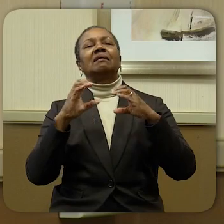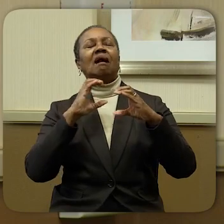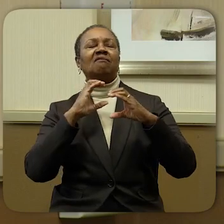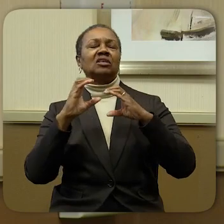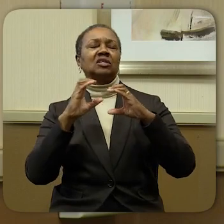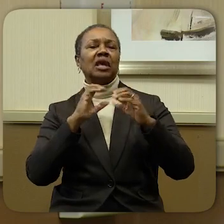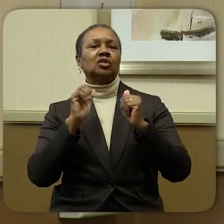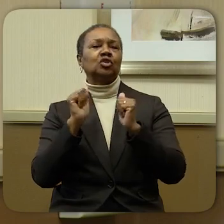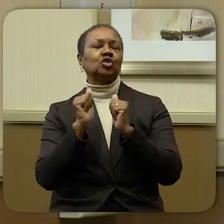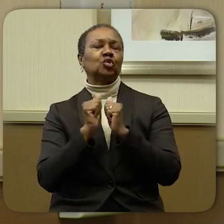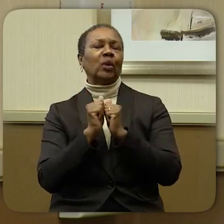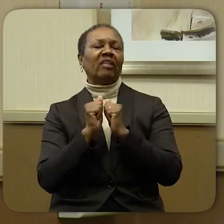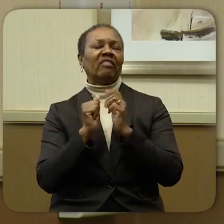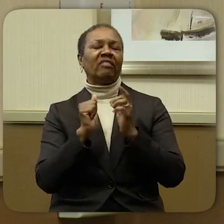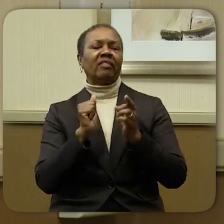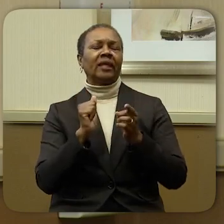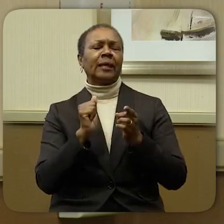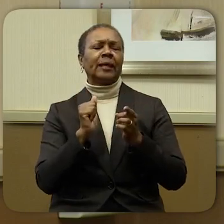conversations with